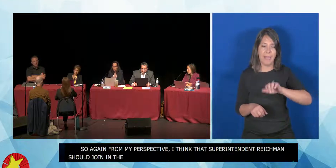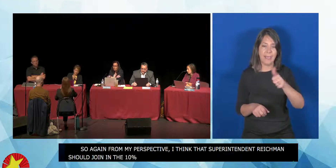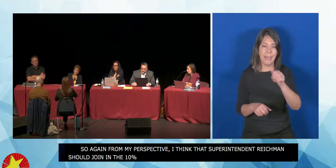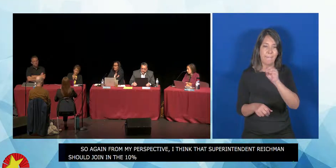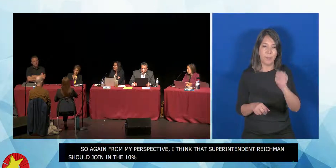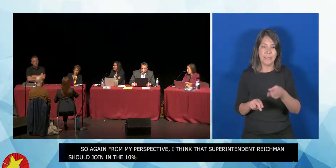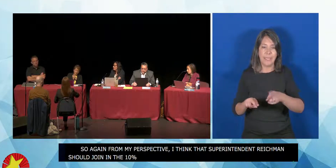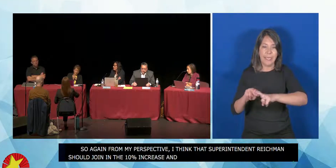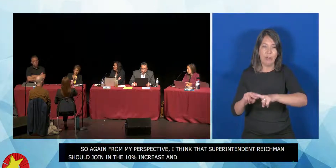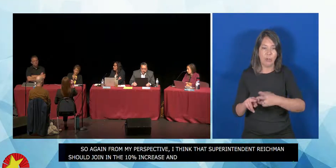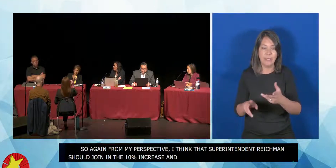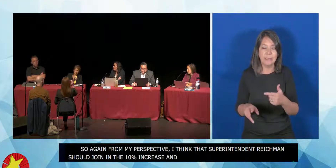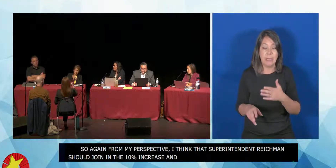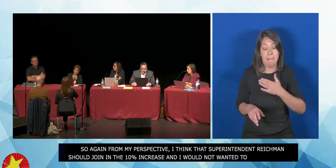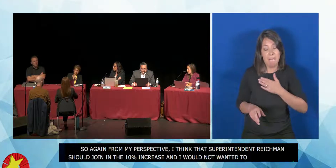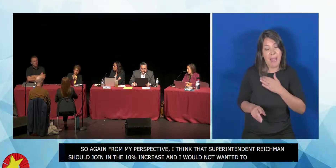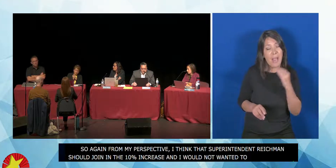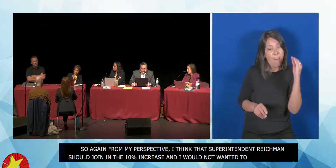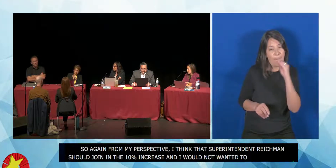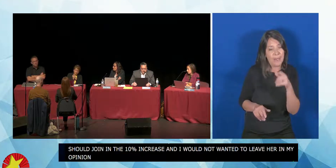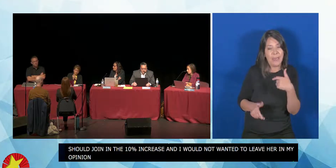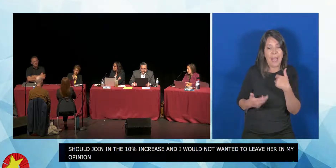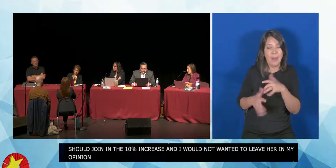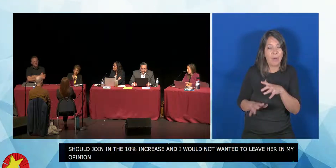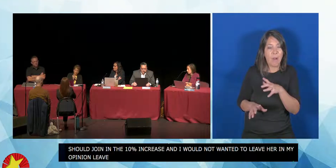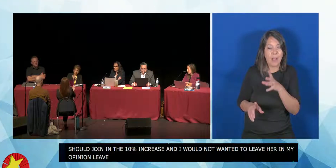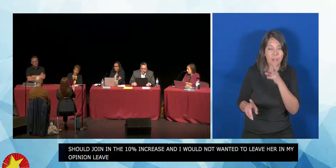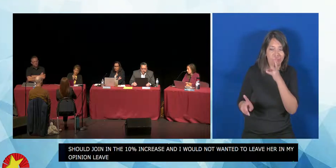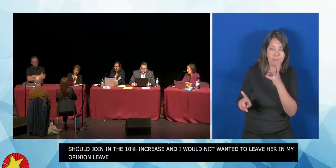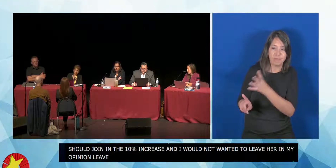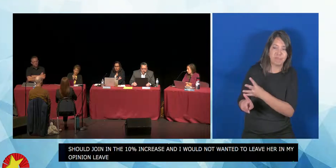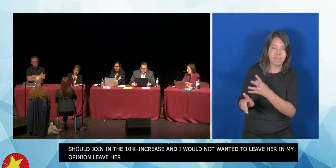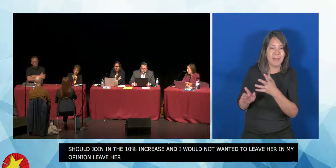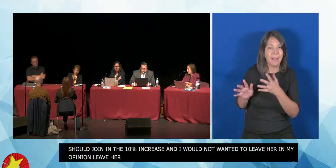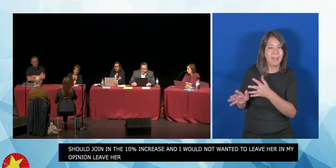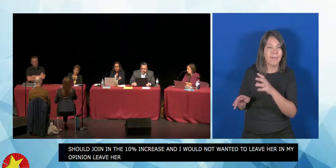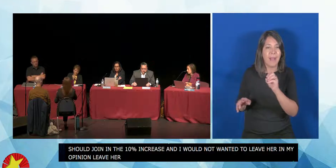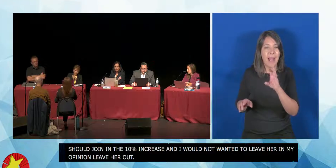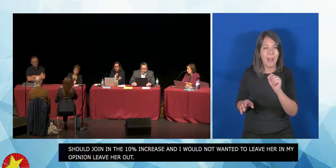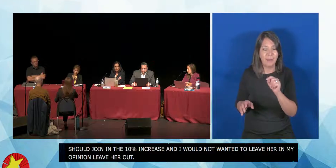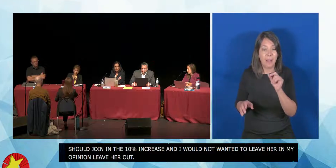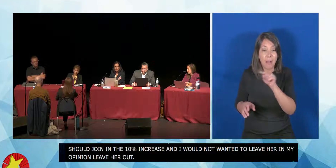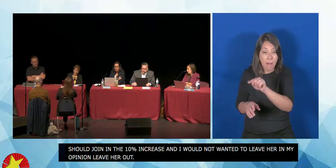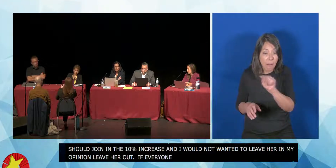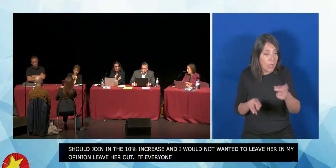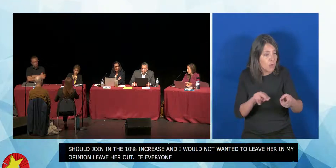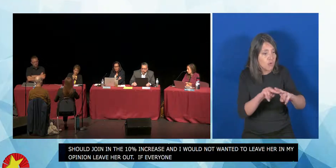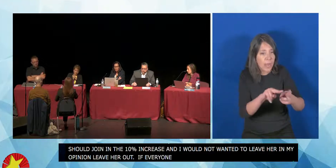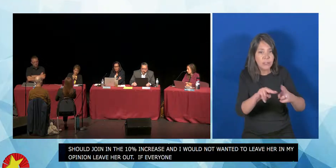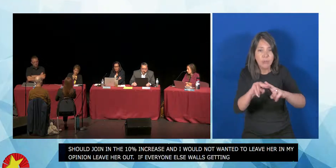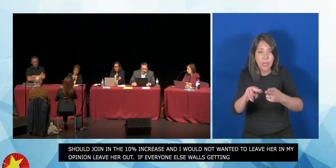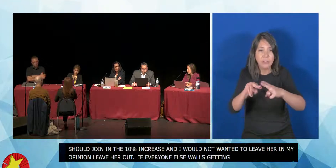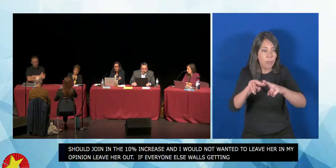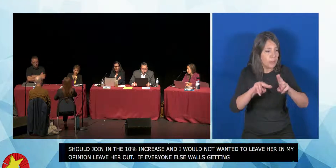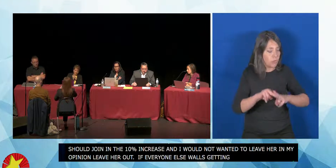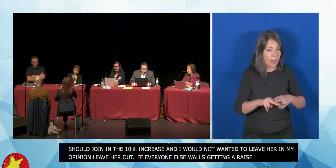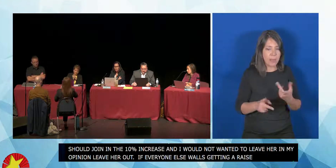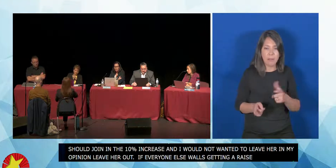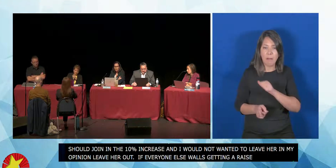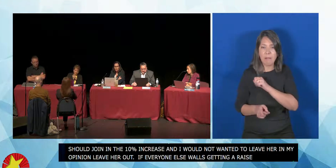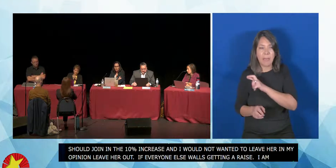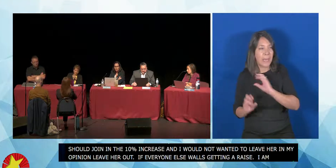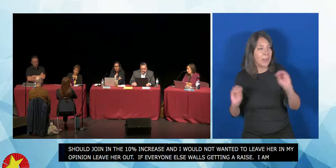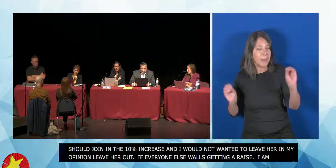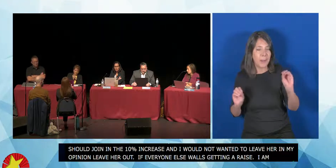opinion, wouldn't want to leave her out if everyone else was getting a raise. I mean, I'm a firm believer that the leader should eat